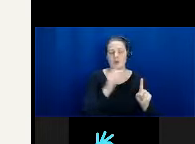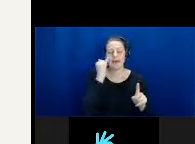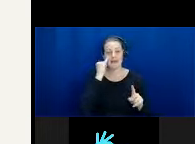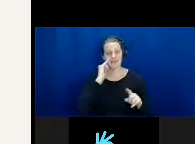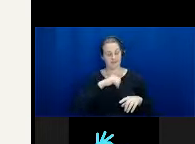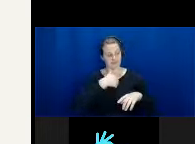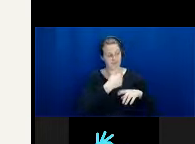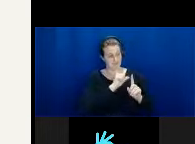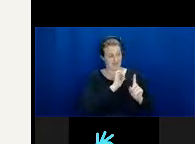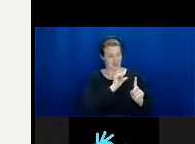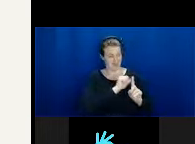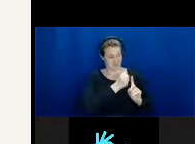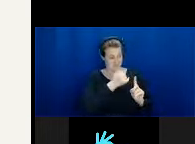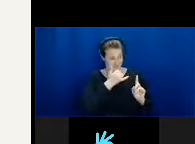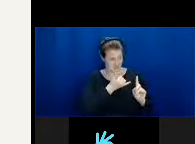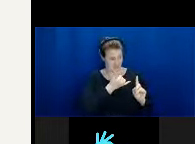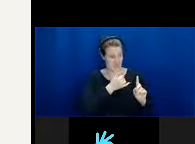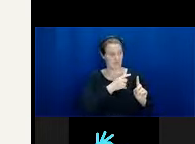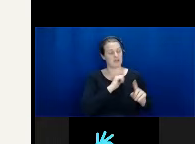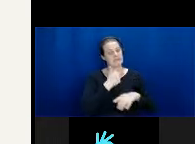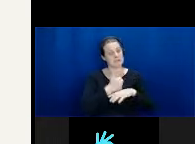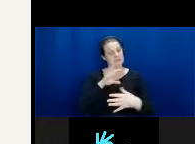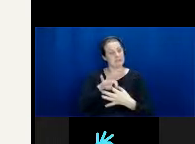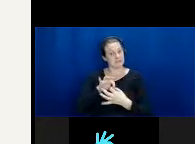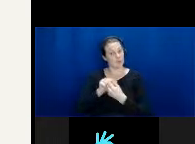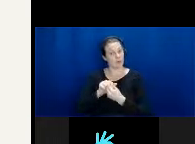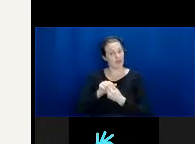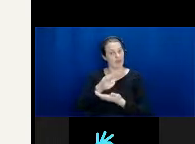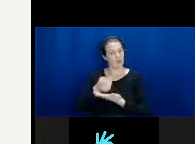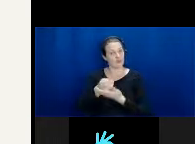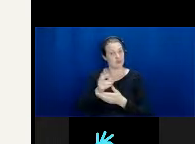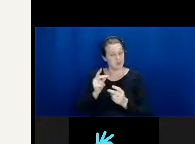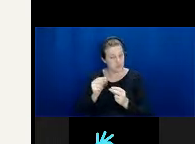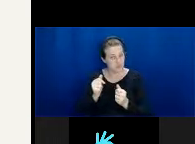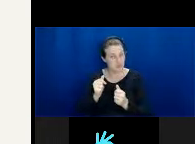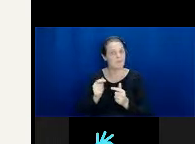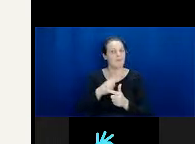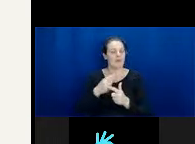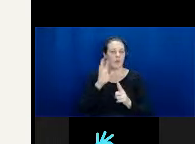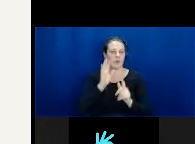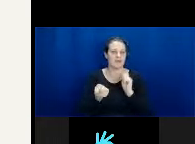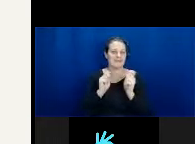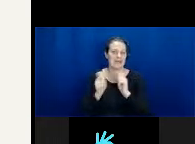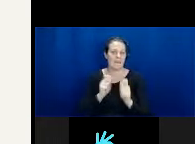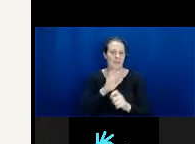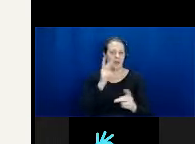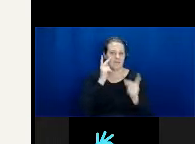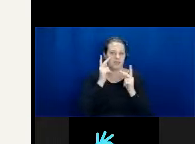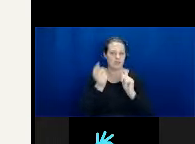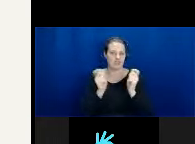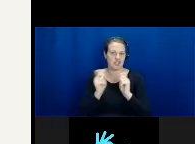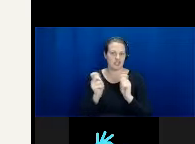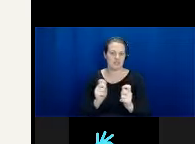condition established sooner than later makes adapting to changes with their vision easier to overcome.